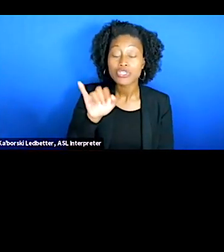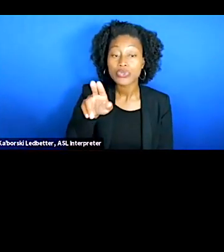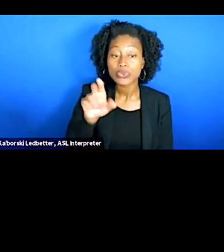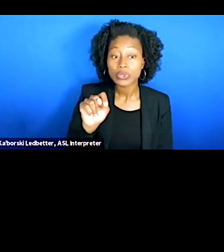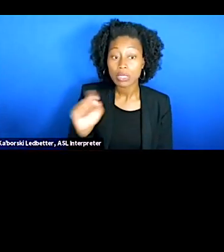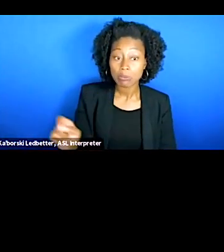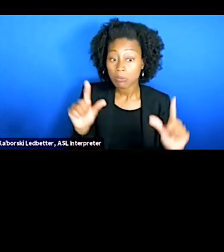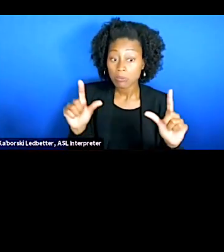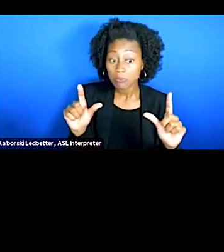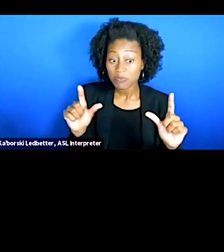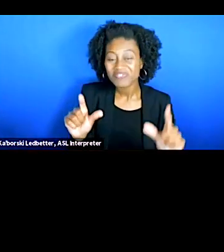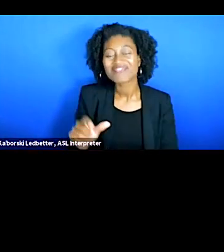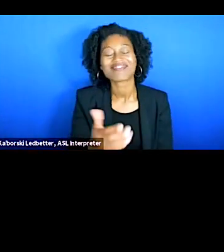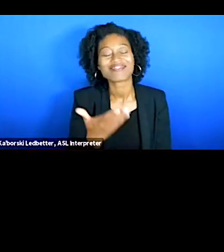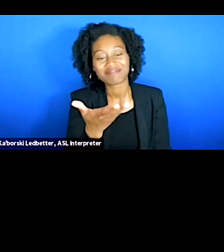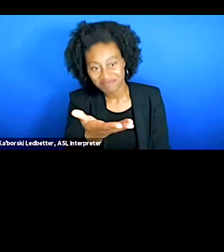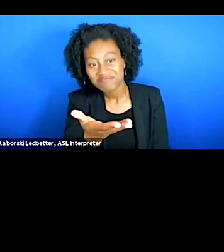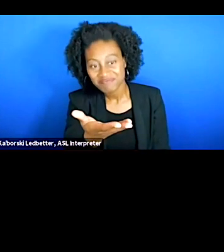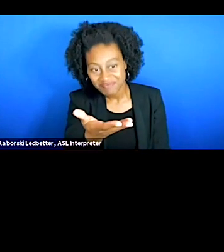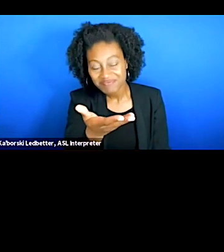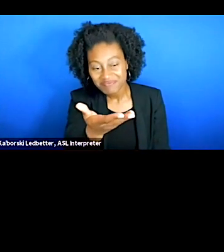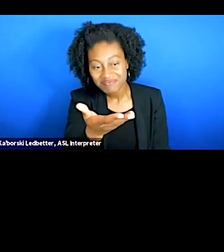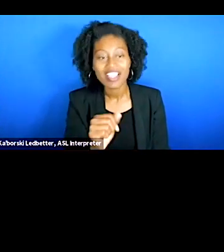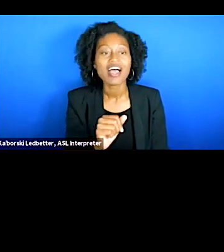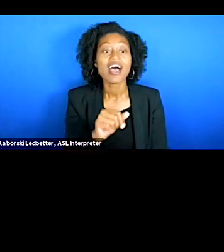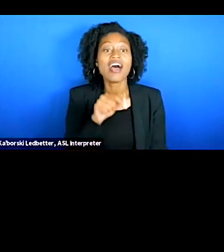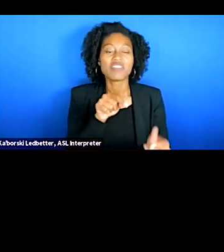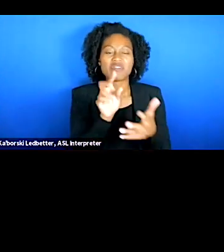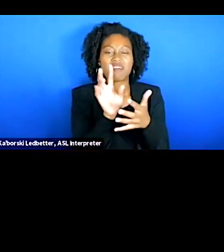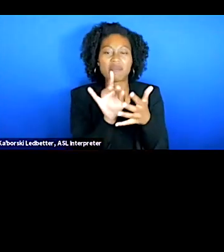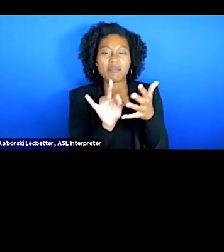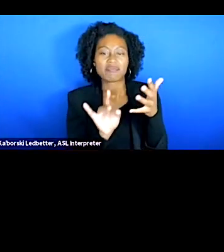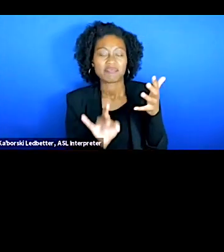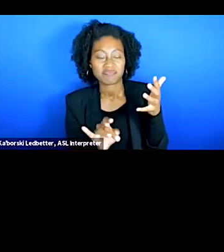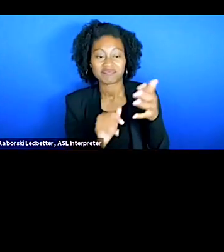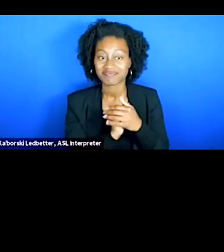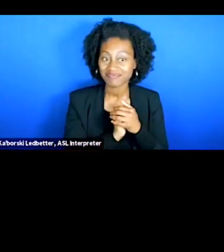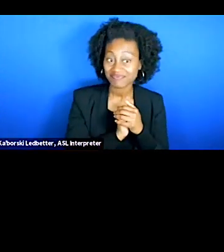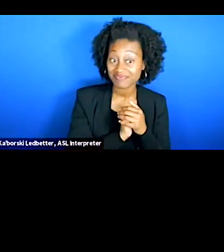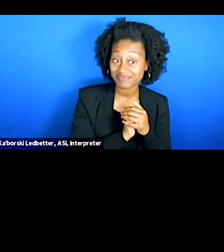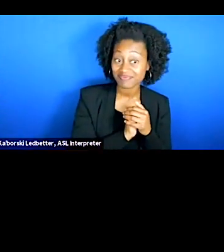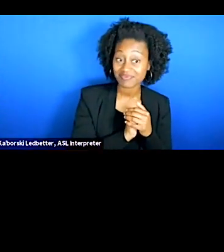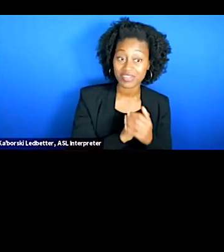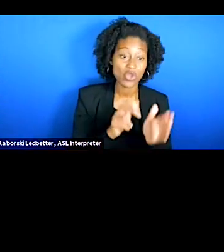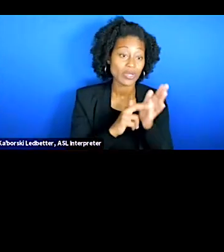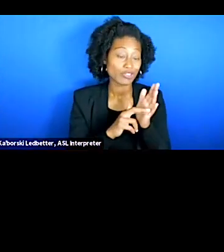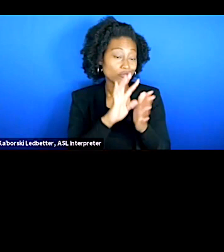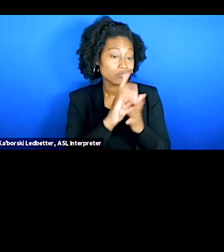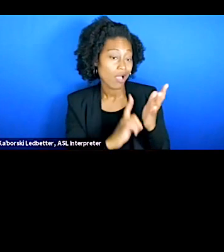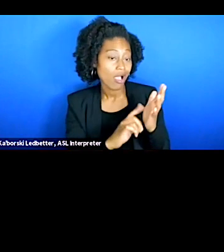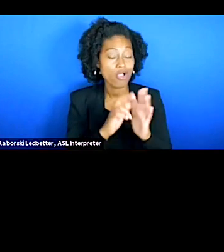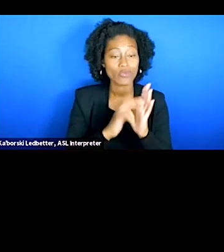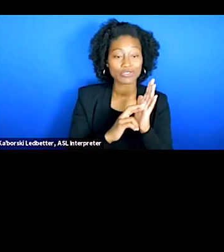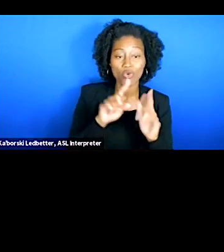So we have those options: research design, research